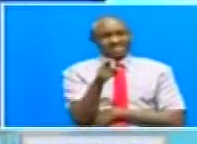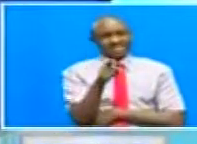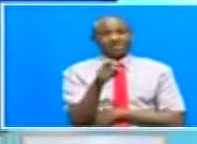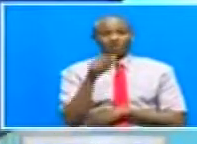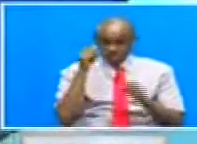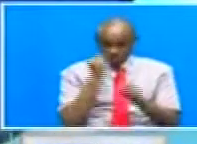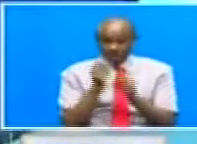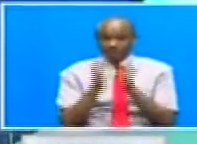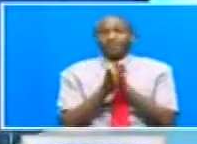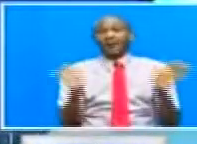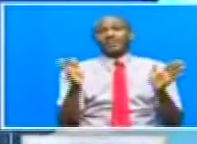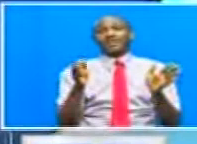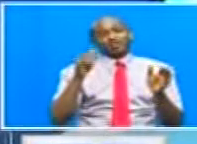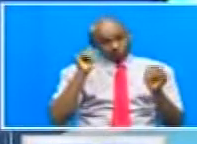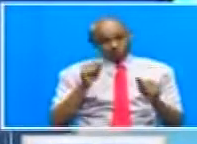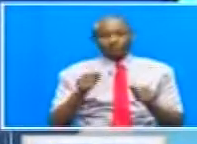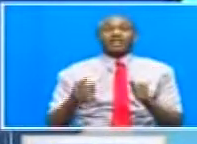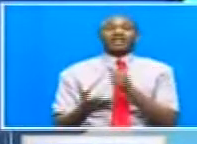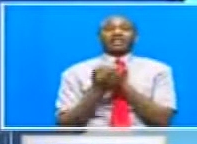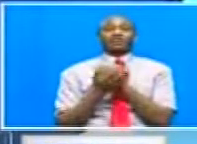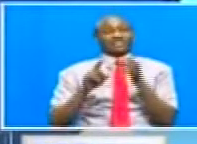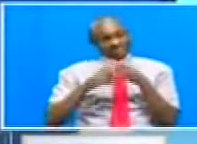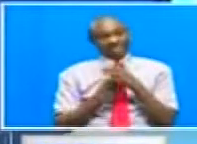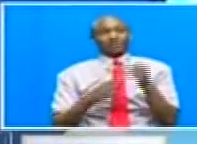probably the public would feel something to go in, because